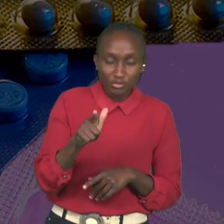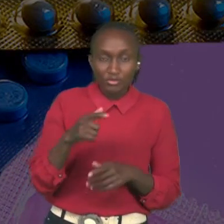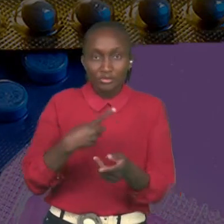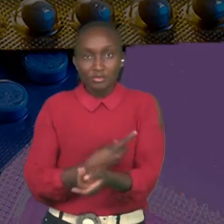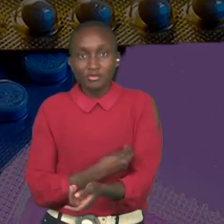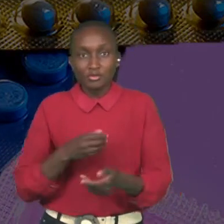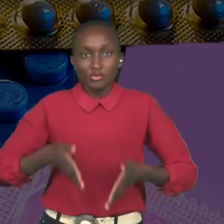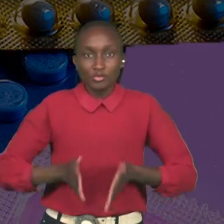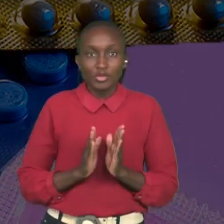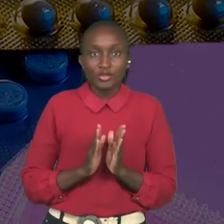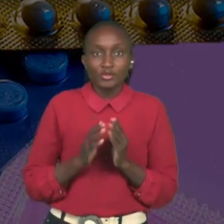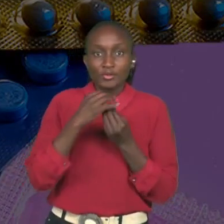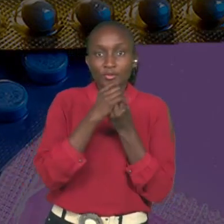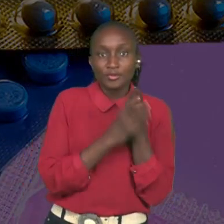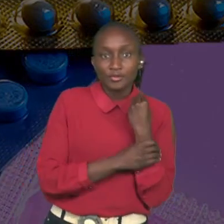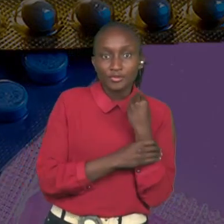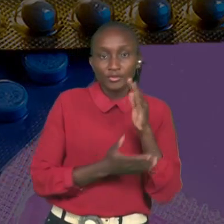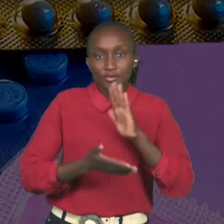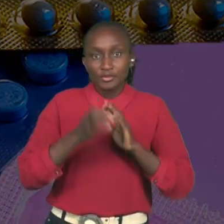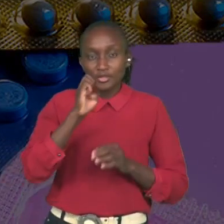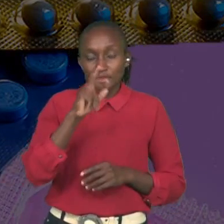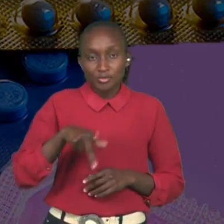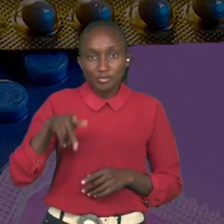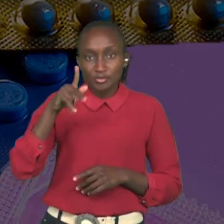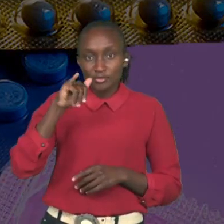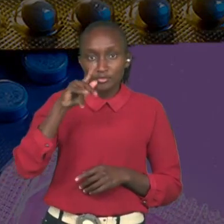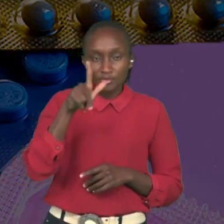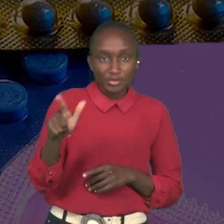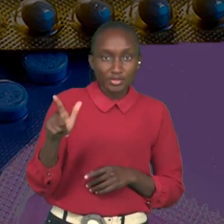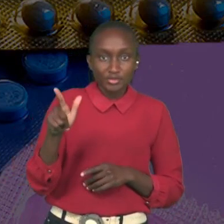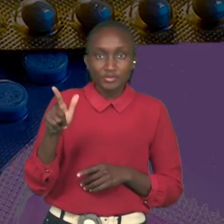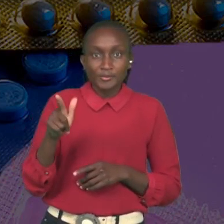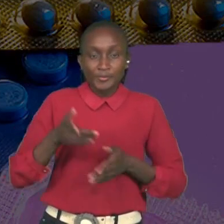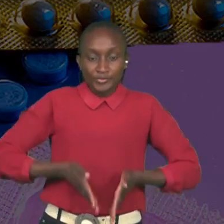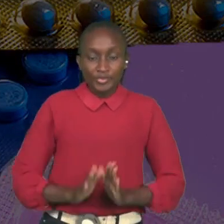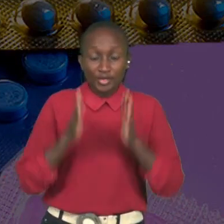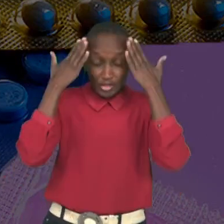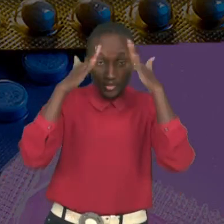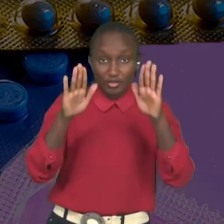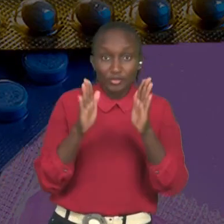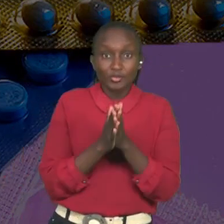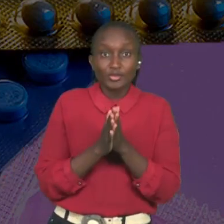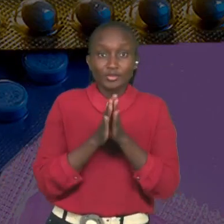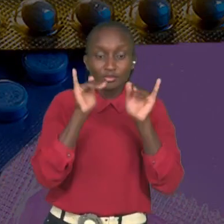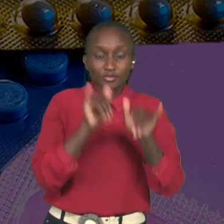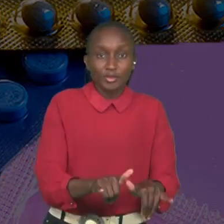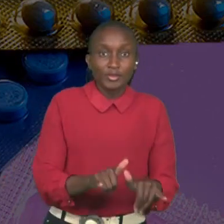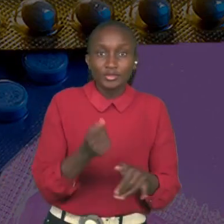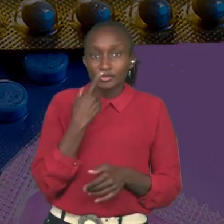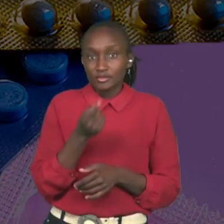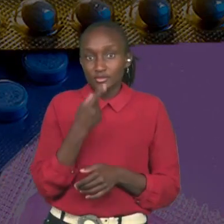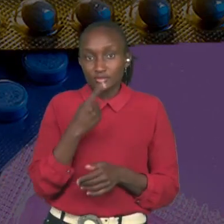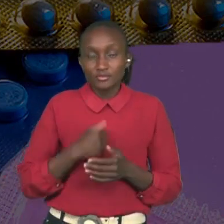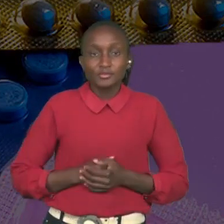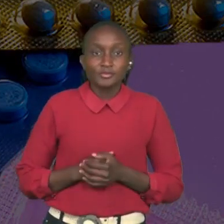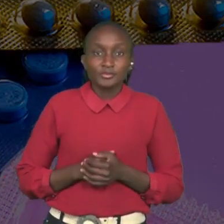methods such as the condoms, emergency contraceptives, fertility awareness, as well as permanent contraceptives such as